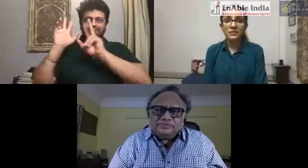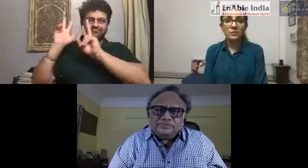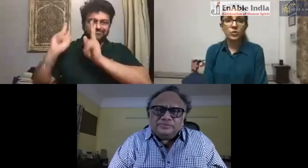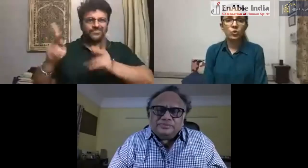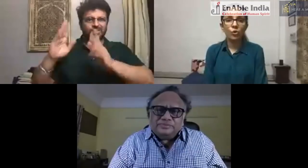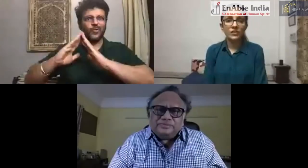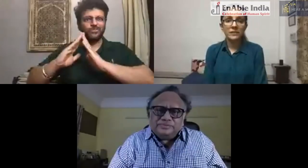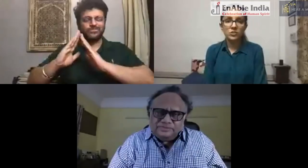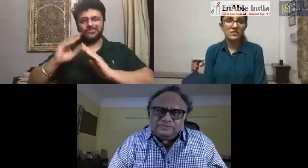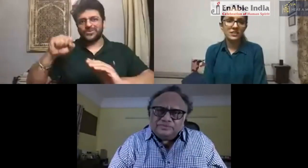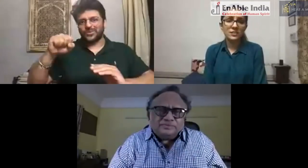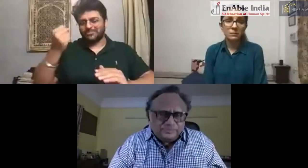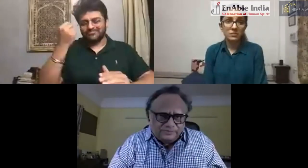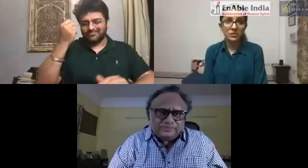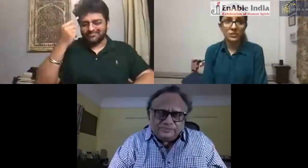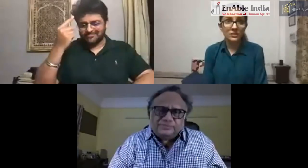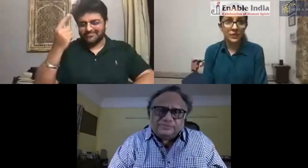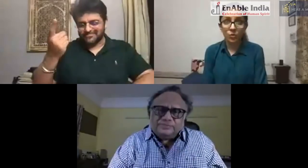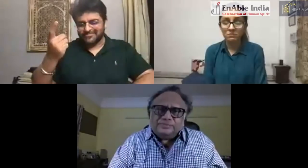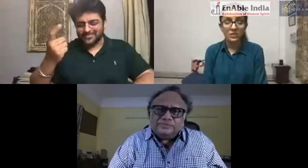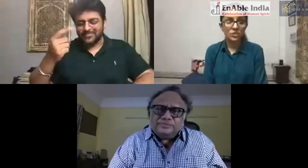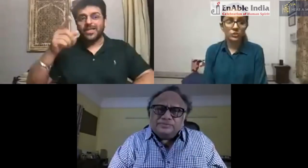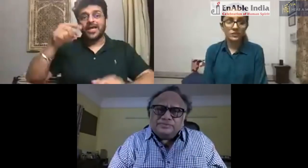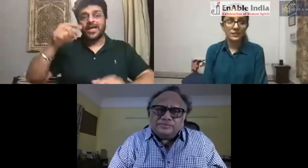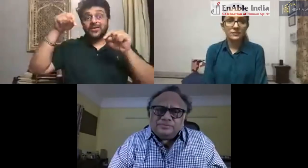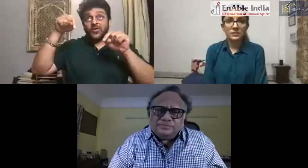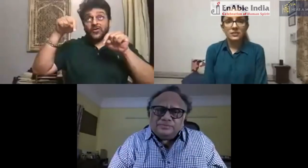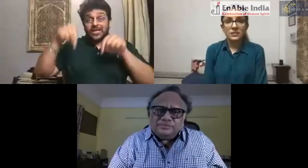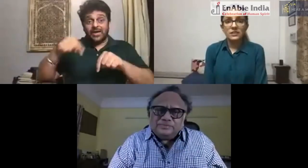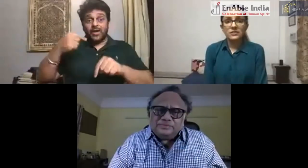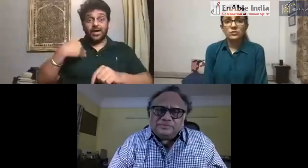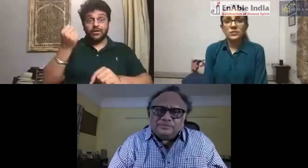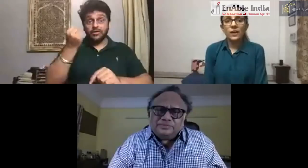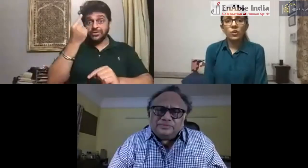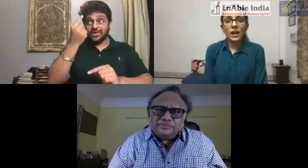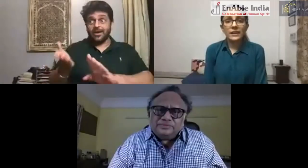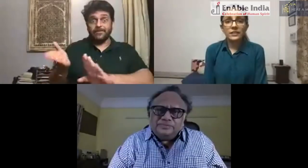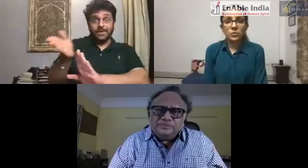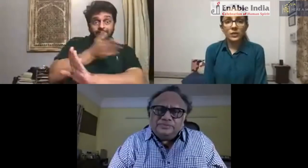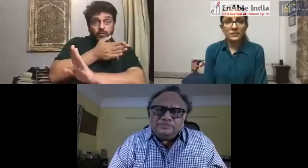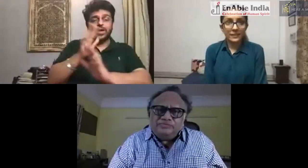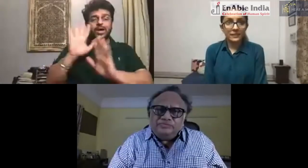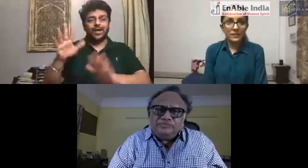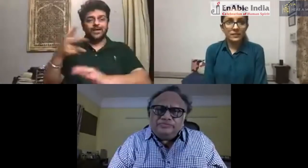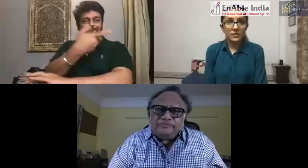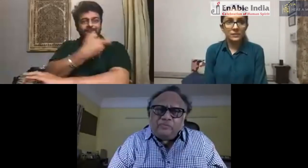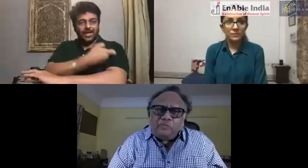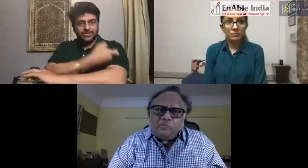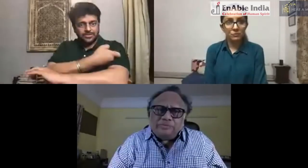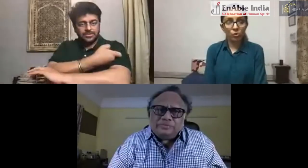happened, and there were no COVID measures taken. People did not stay home. Totally. So now I do understand